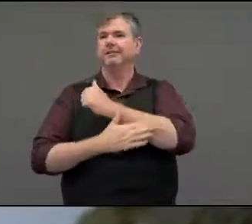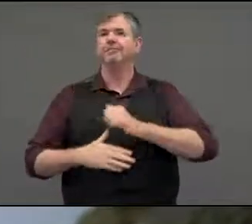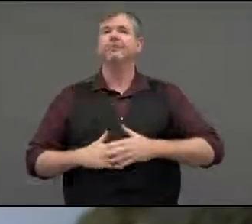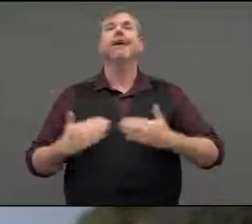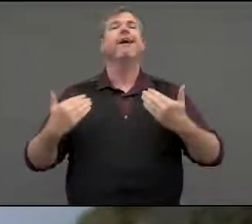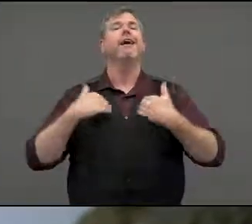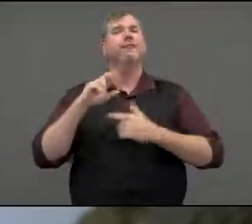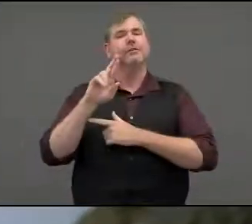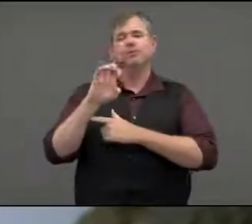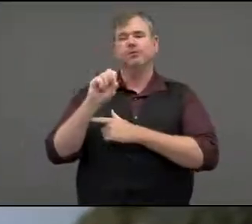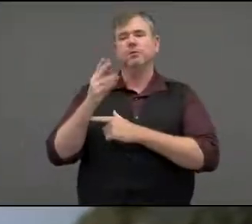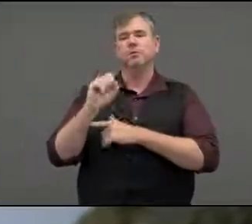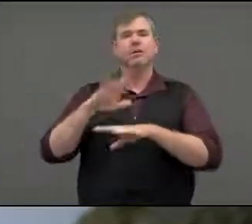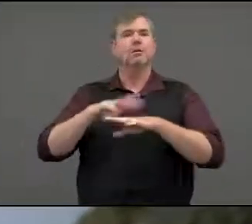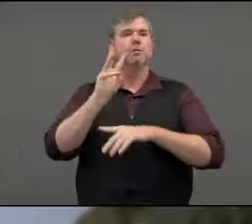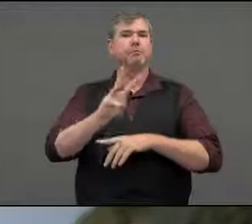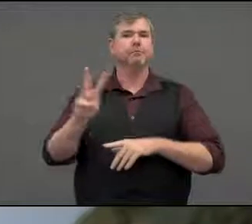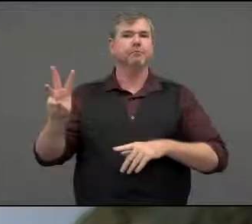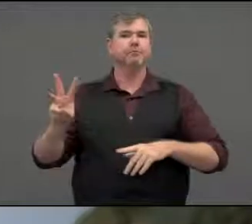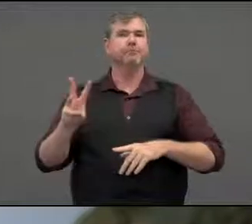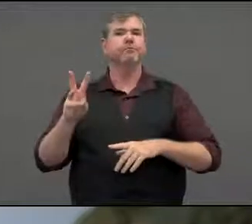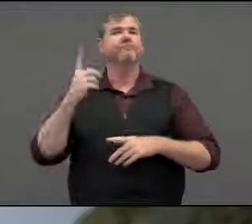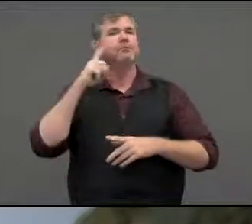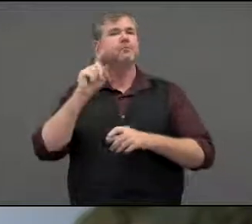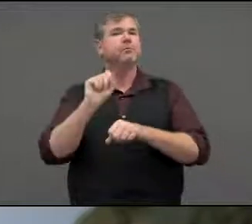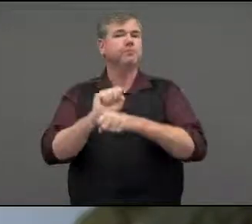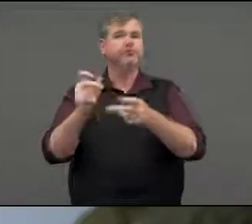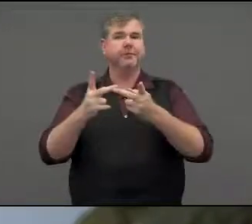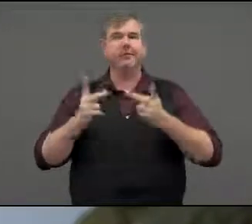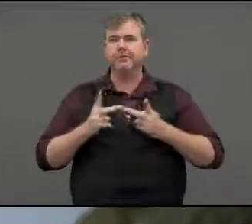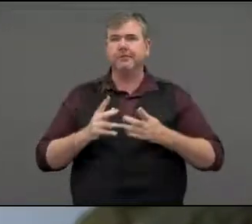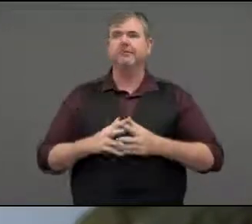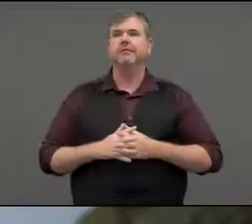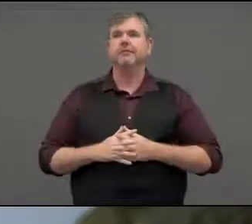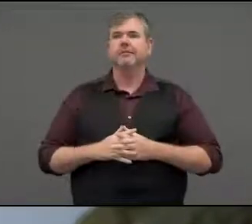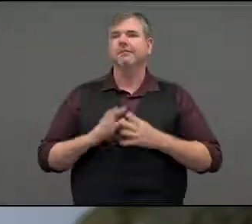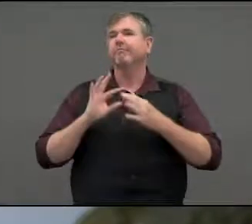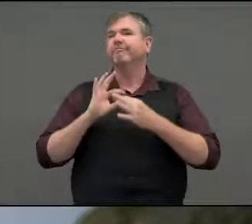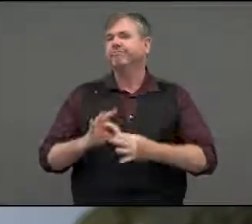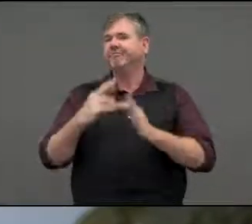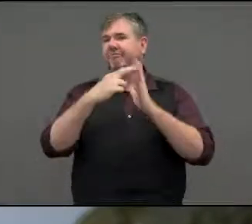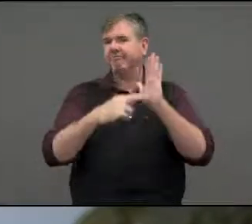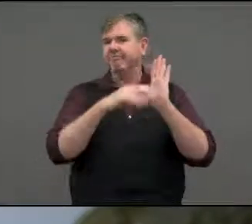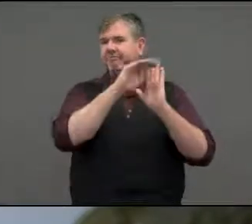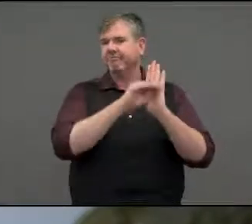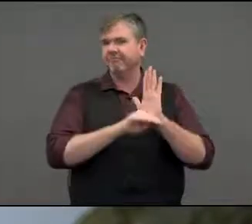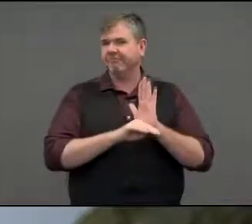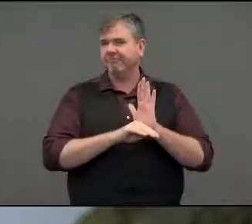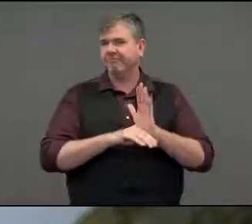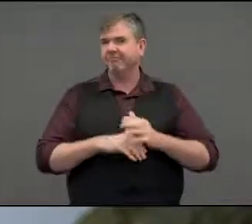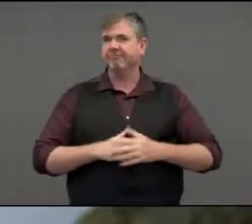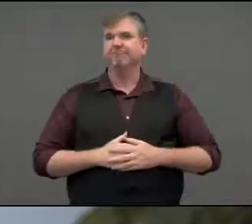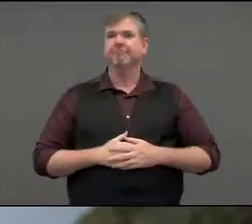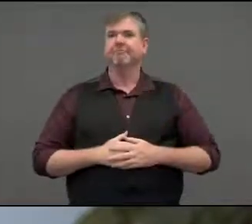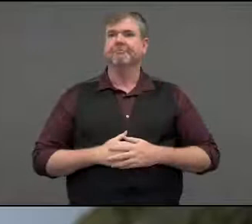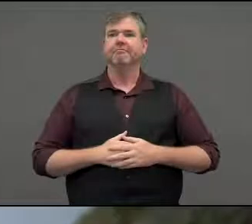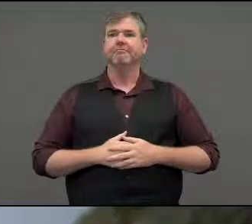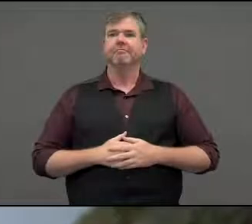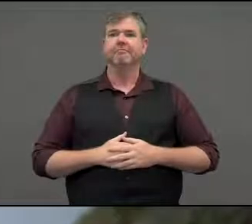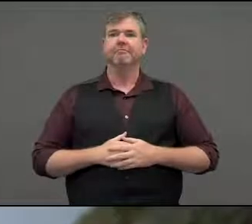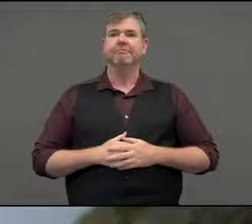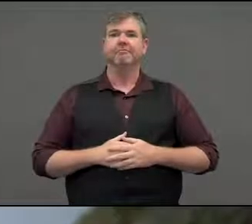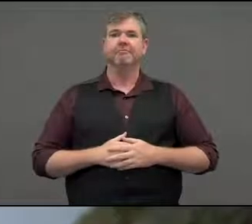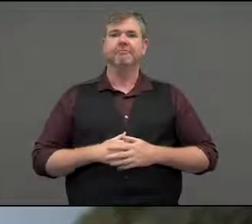our businesses and workplace guidances. So once that employer does notify the county, they must kind of go through their own individual contact